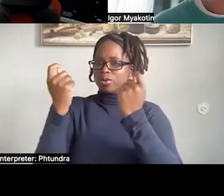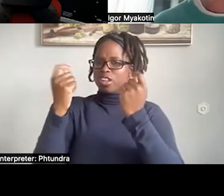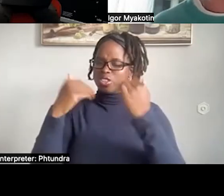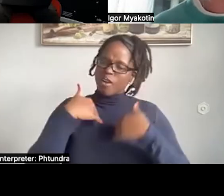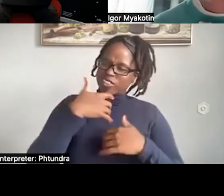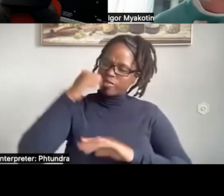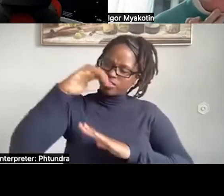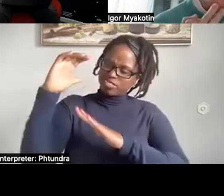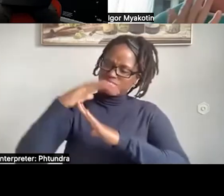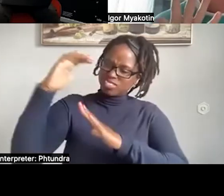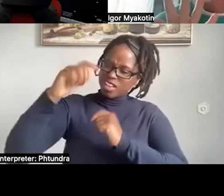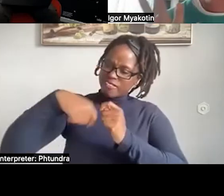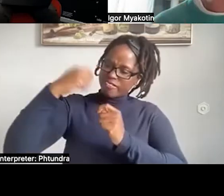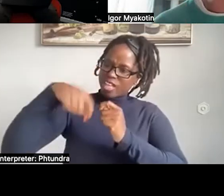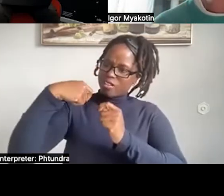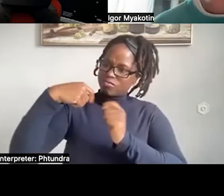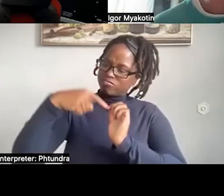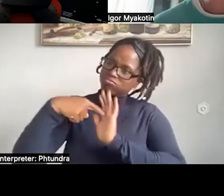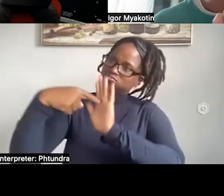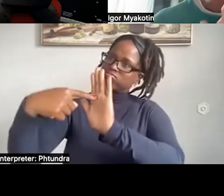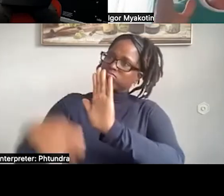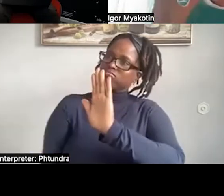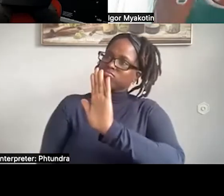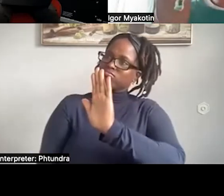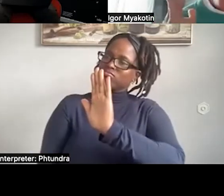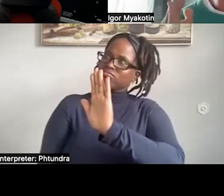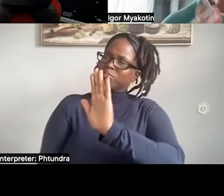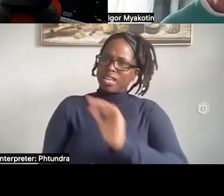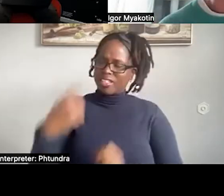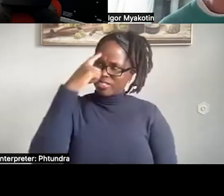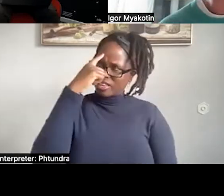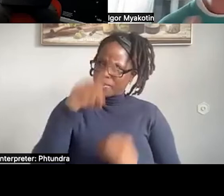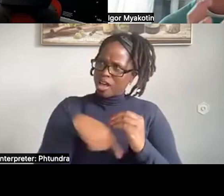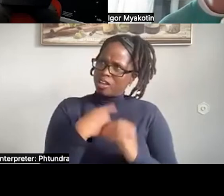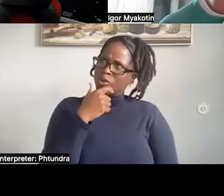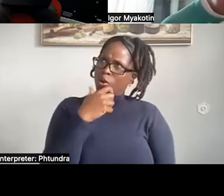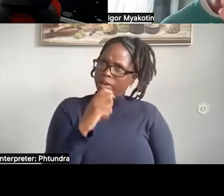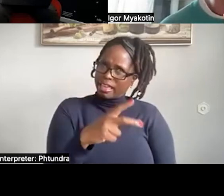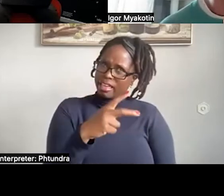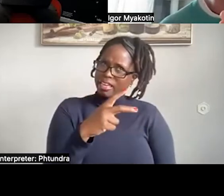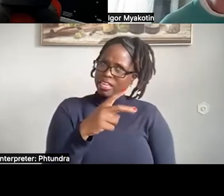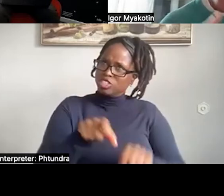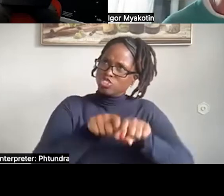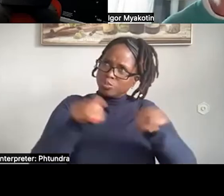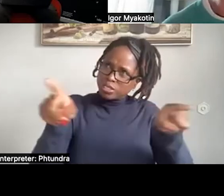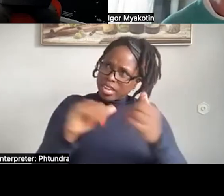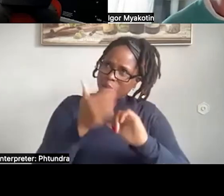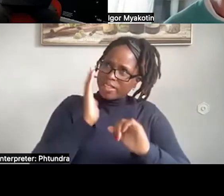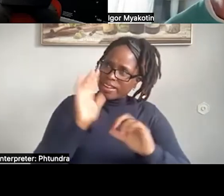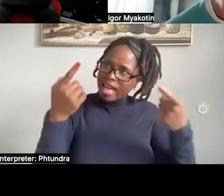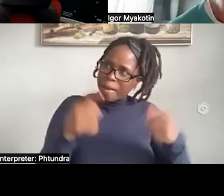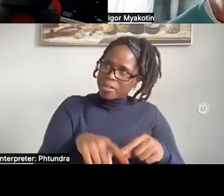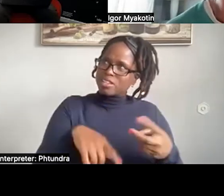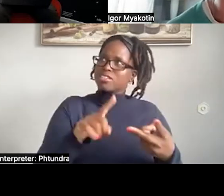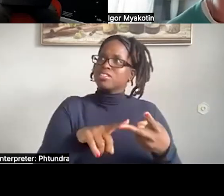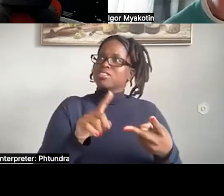make. And then you have to strike this balance, and you're also thinking about distribution. So it's a lot of things that come into one place. Like with